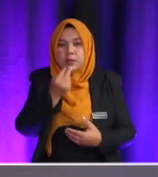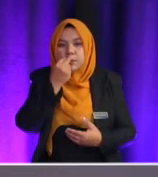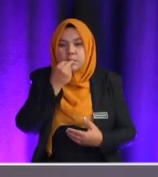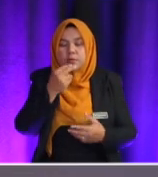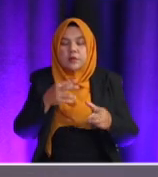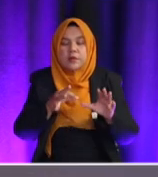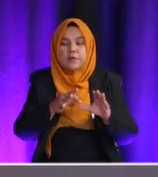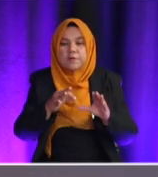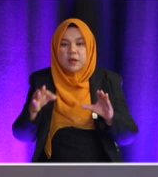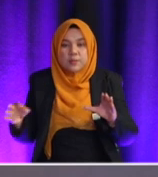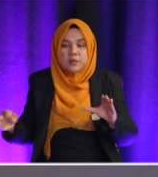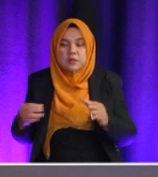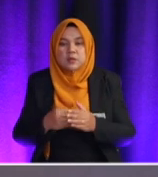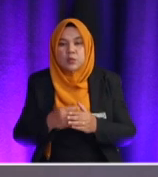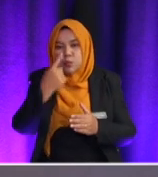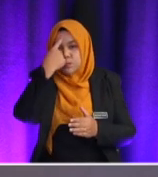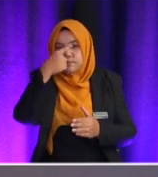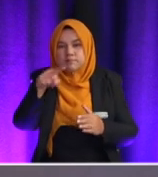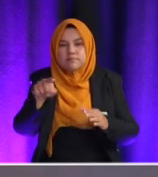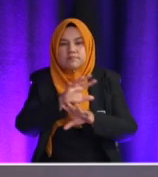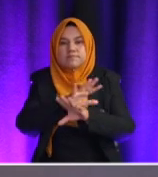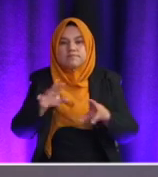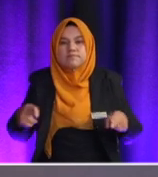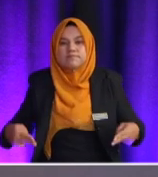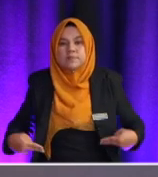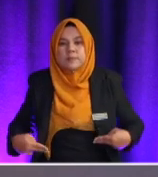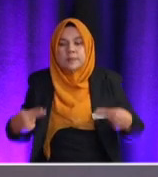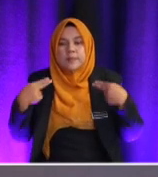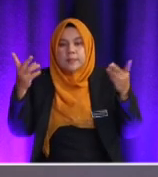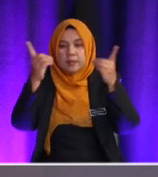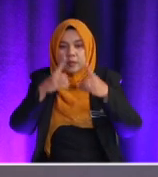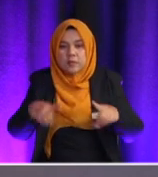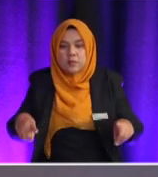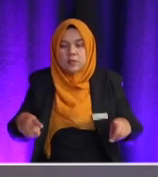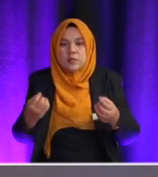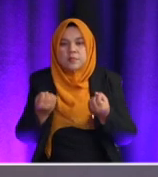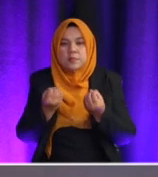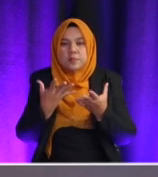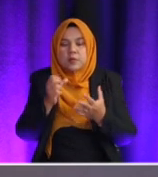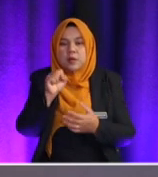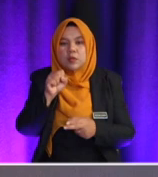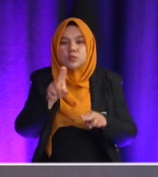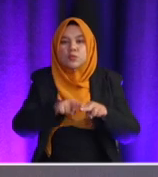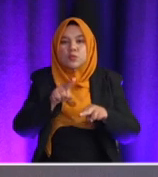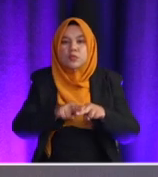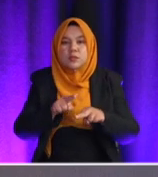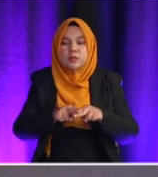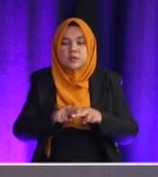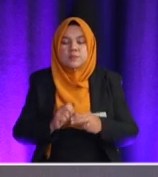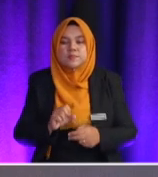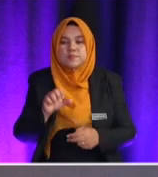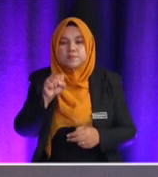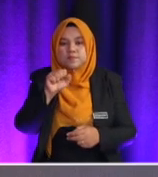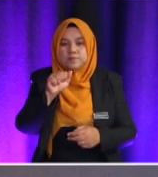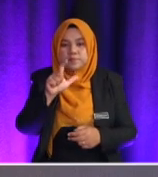also vitamin. For unhealthy diet, so we can see there are a lot of sodium. What yes. sodium? Maybe salt,